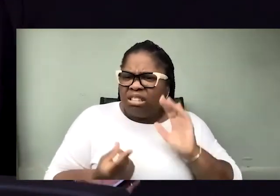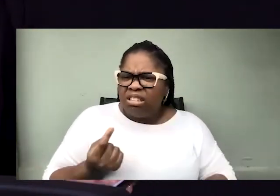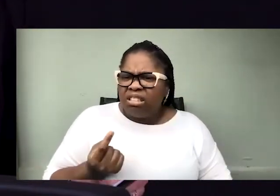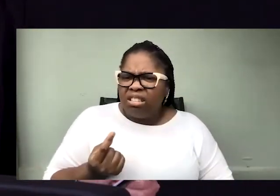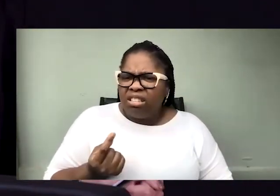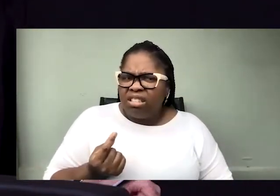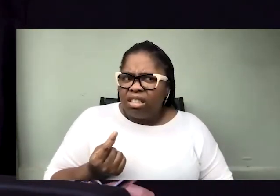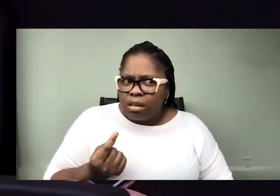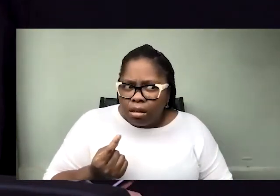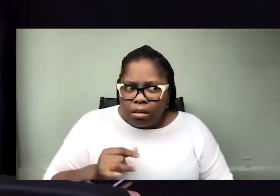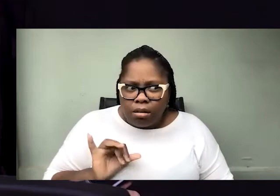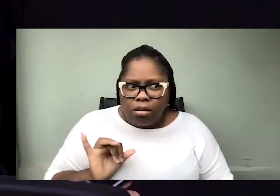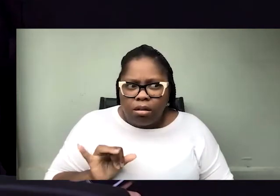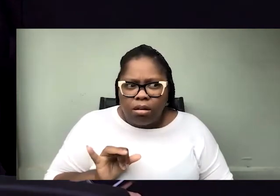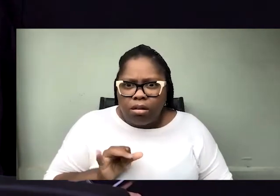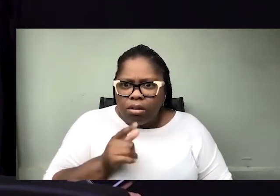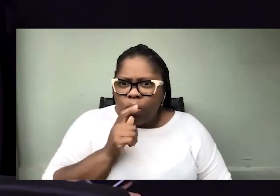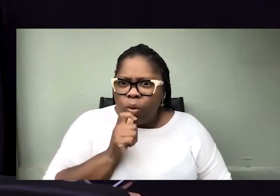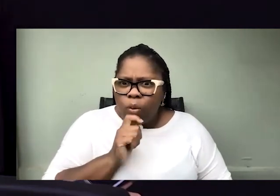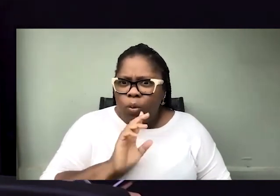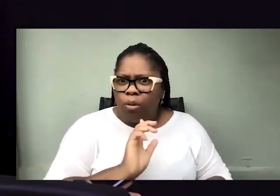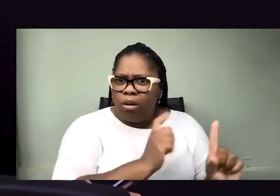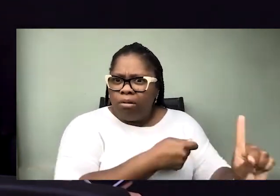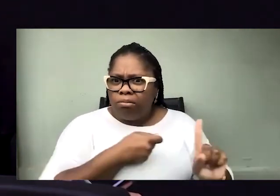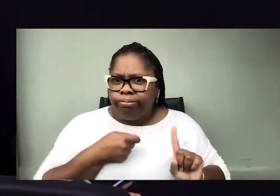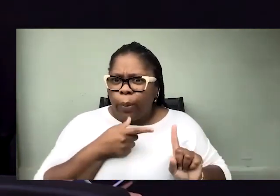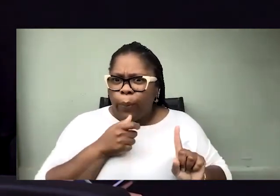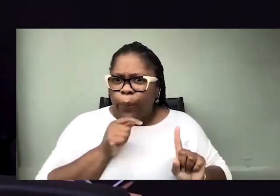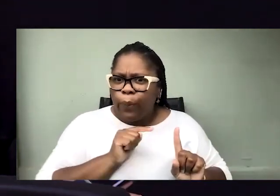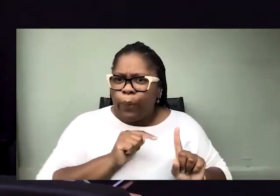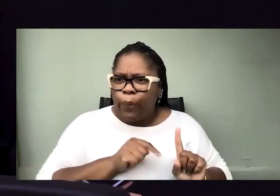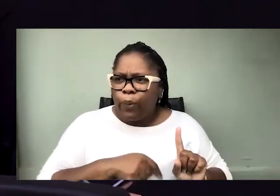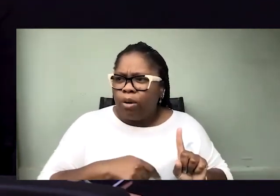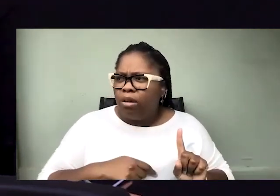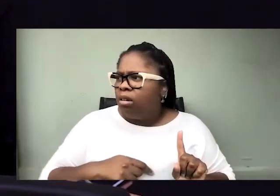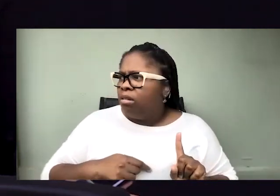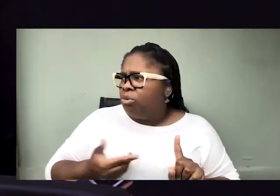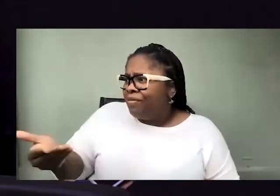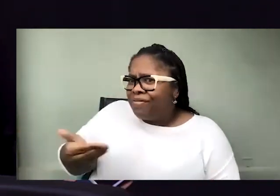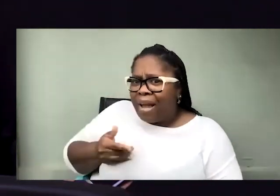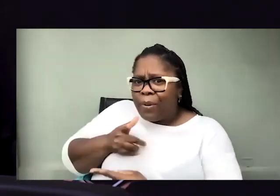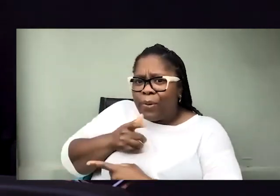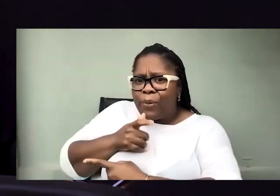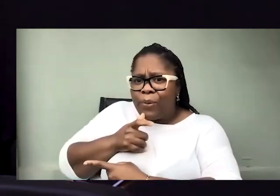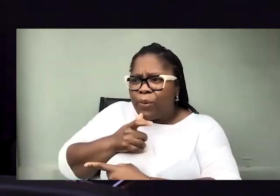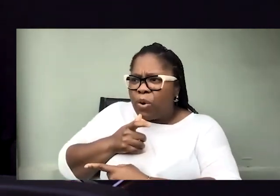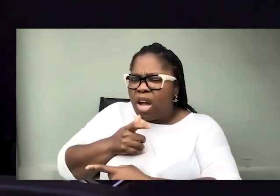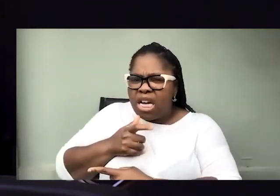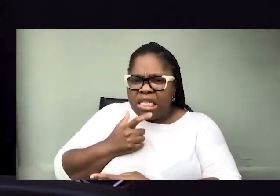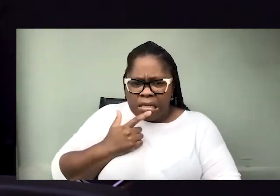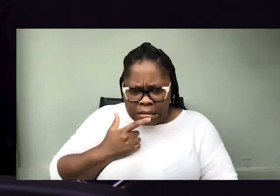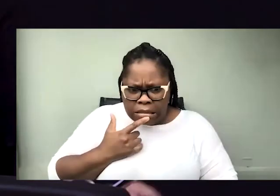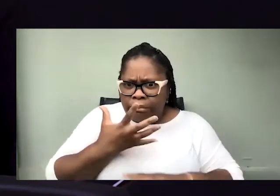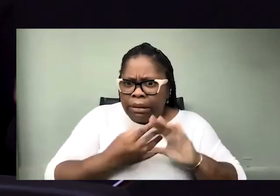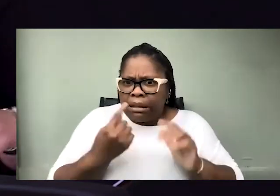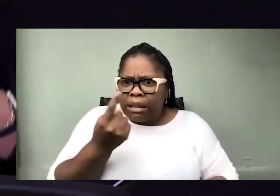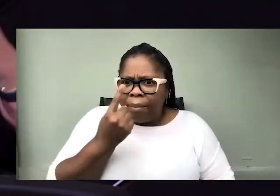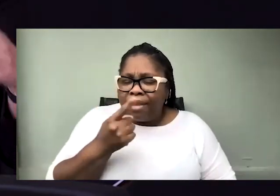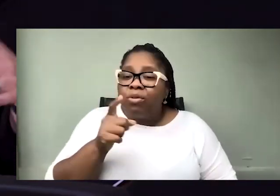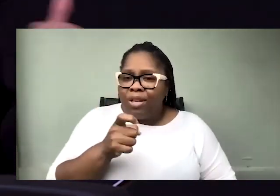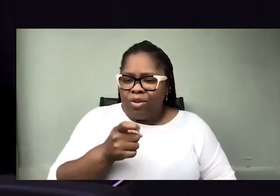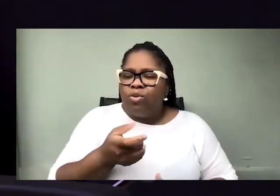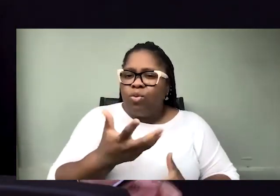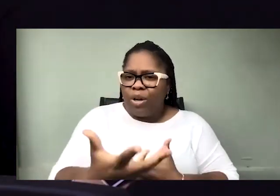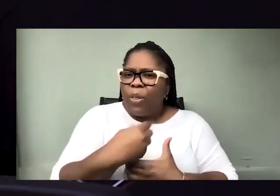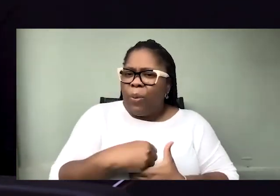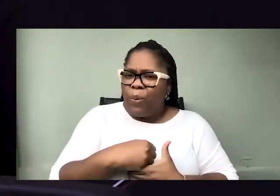something, who do we need to bring to the table? Or who do we need to invite? Or who do we need to start talking to so that we can start